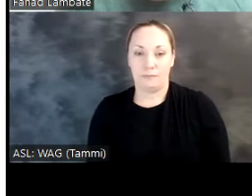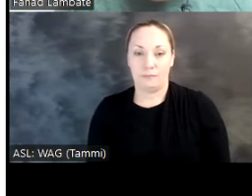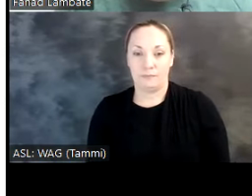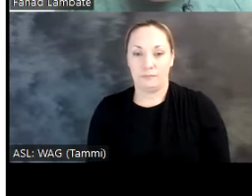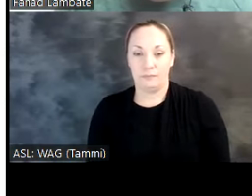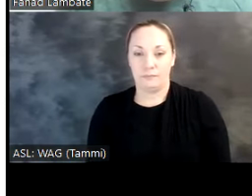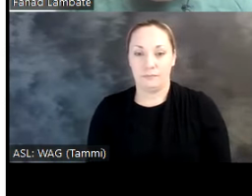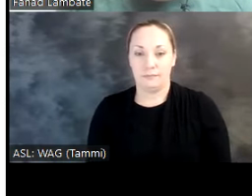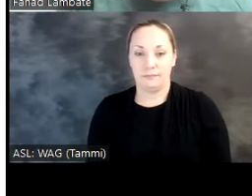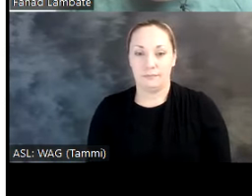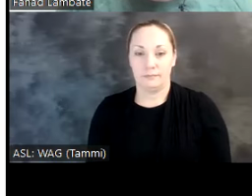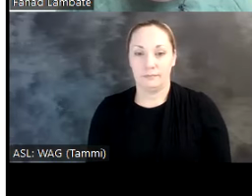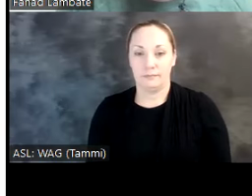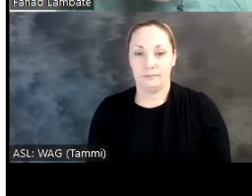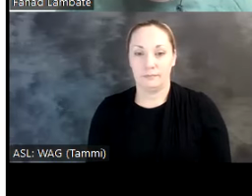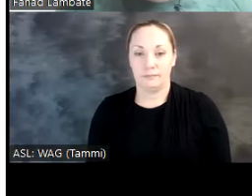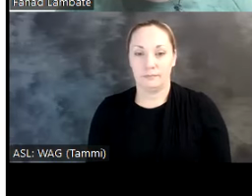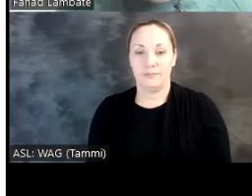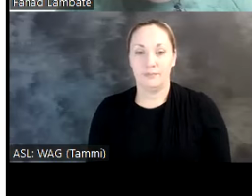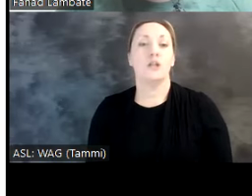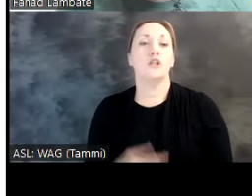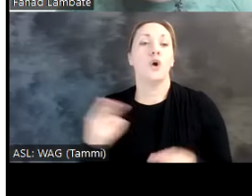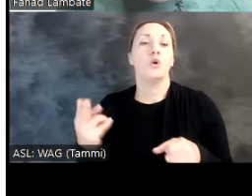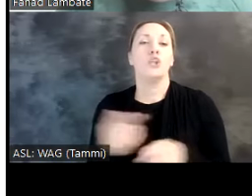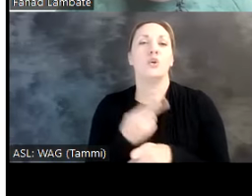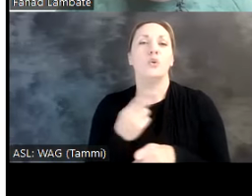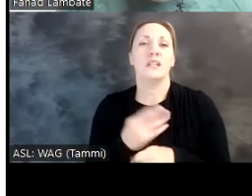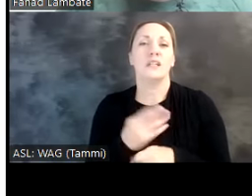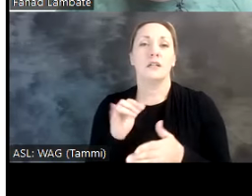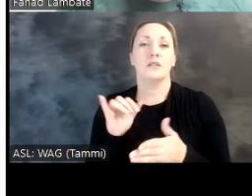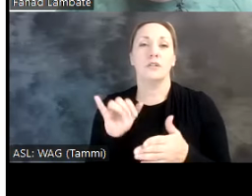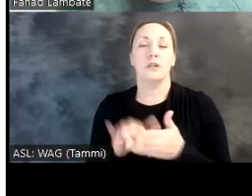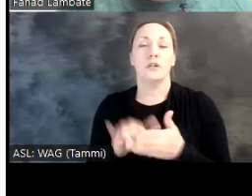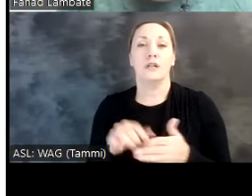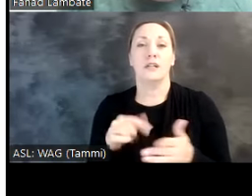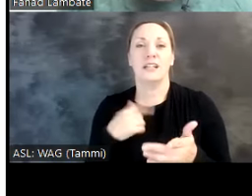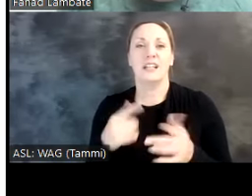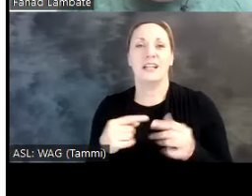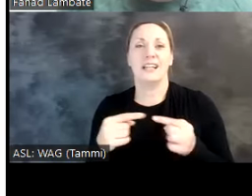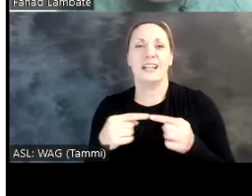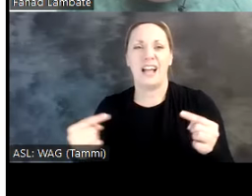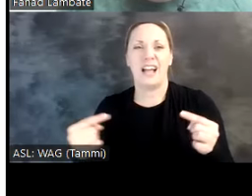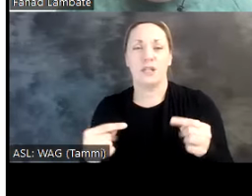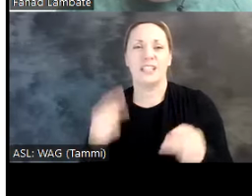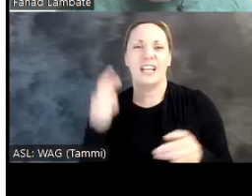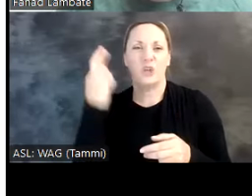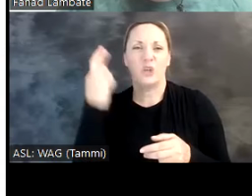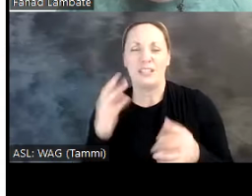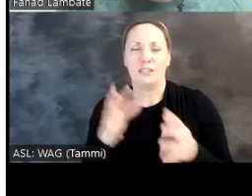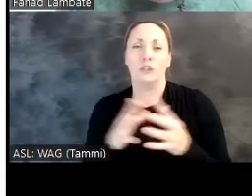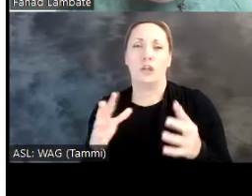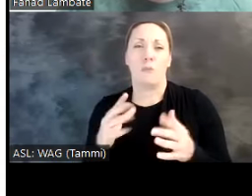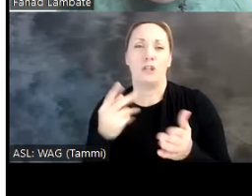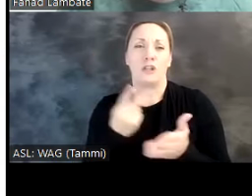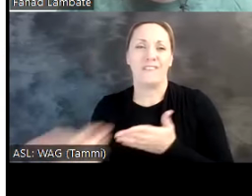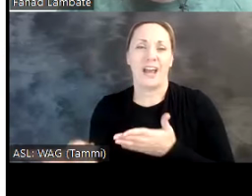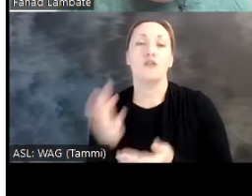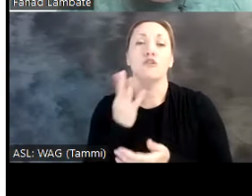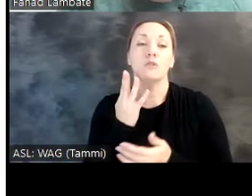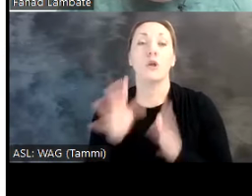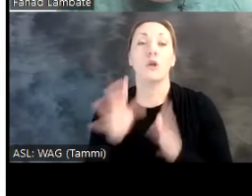So using the colors that are bad contrast is the major reason why such failure occurs. So picking